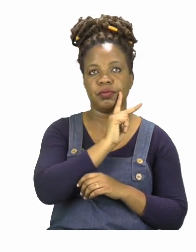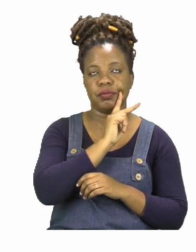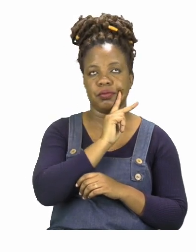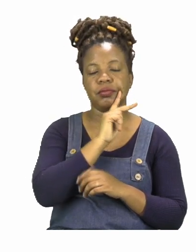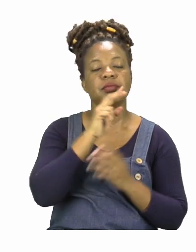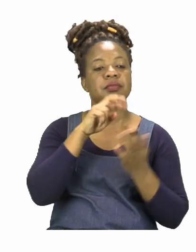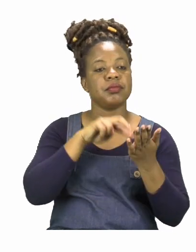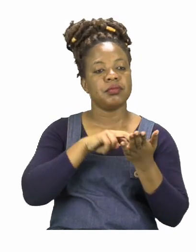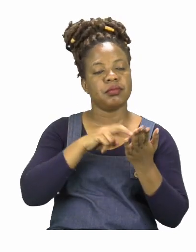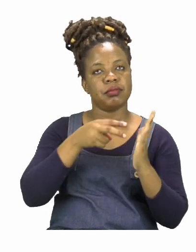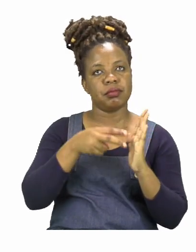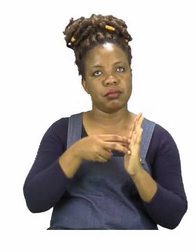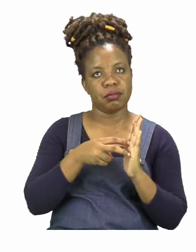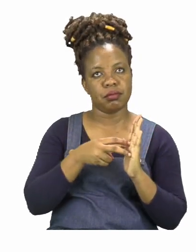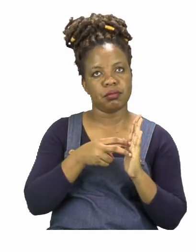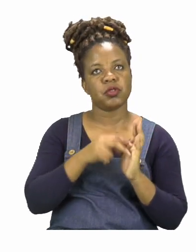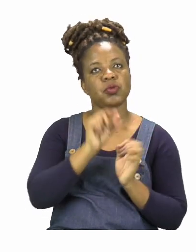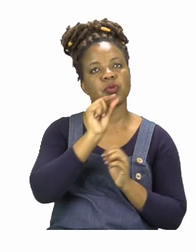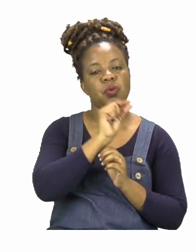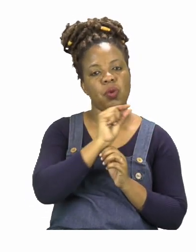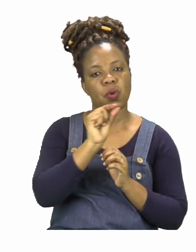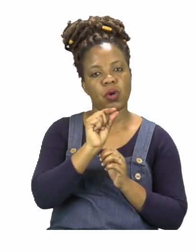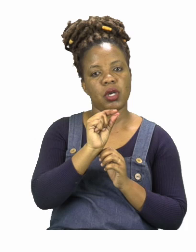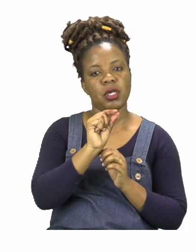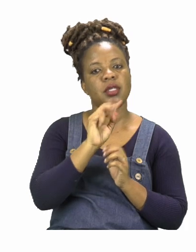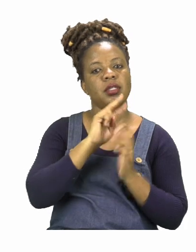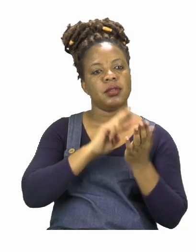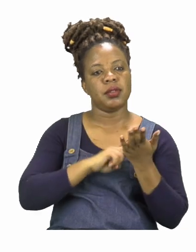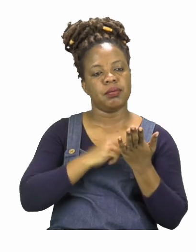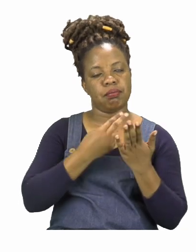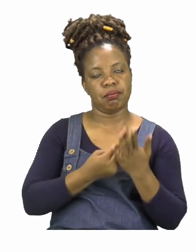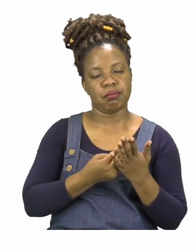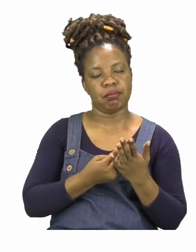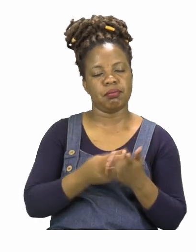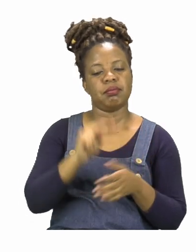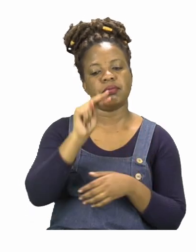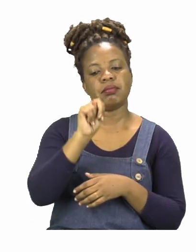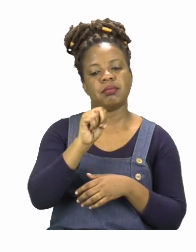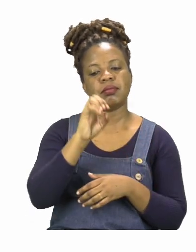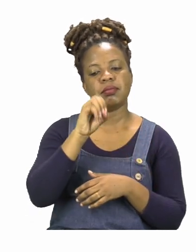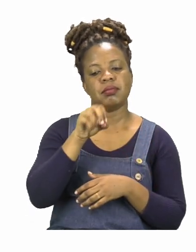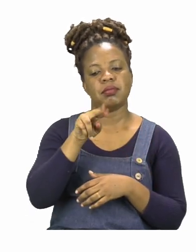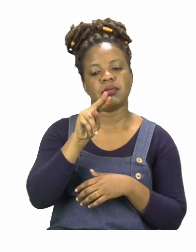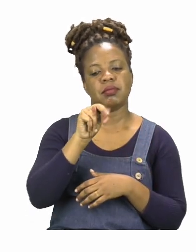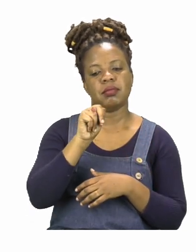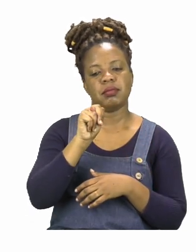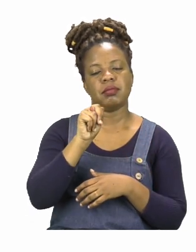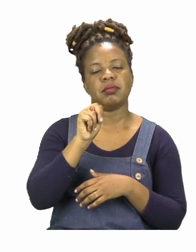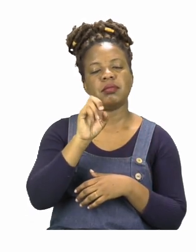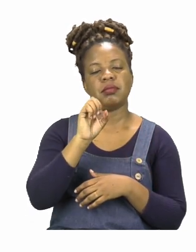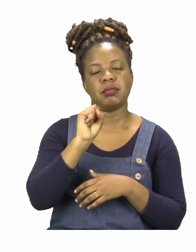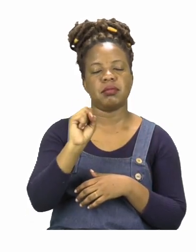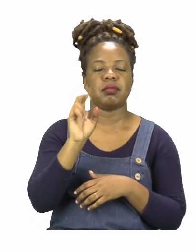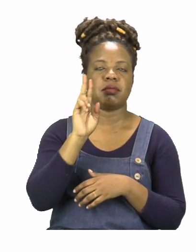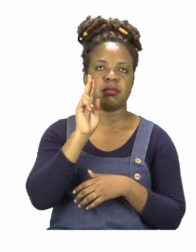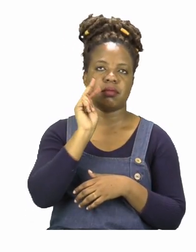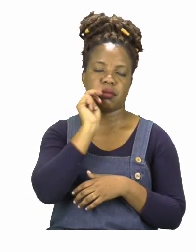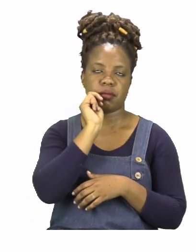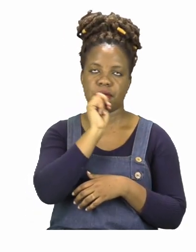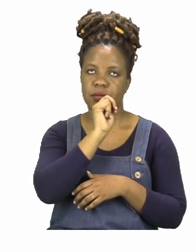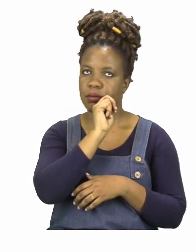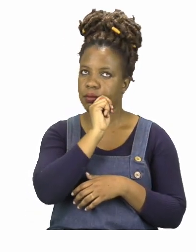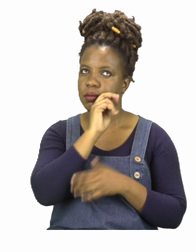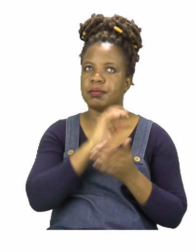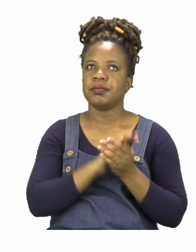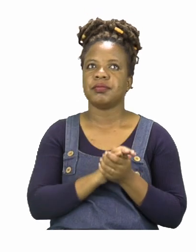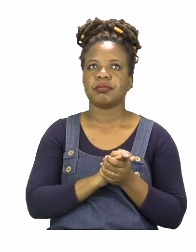to use a pronoun to replace or to rather complete the sentences. It says we must choose